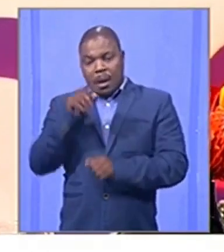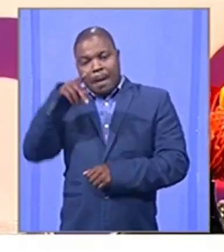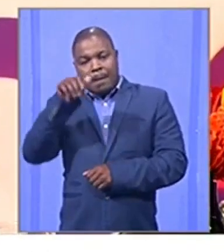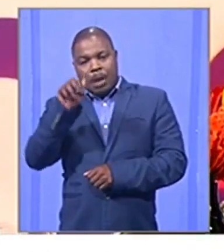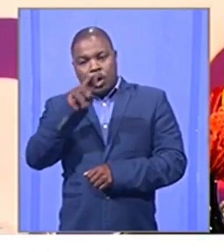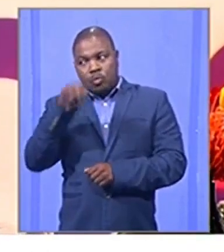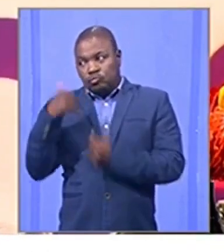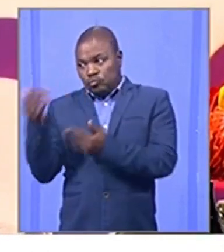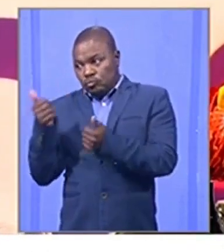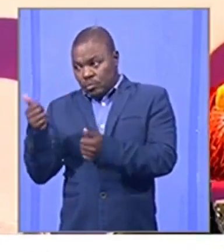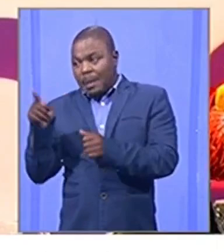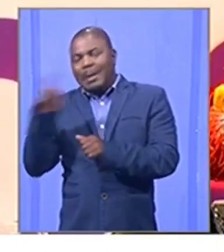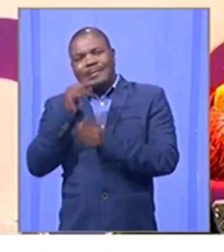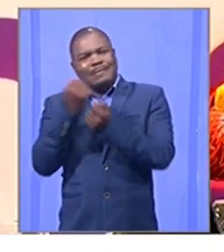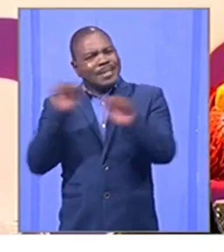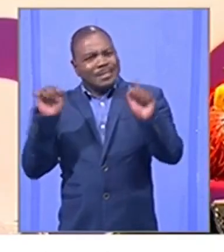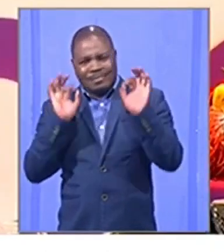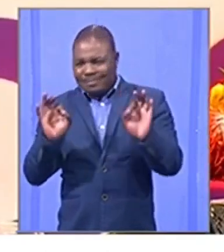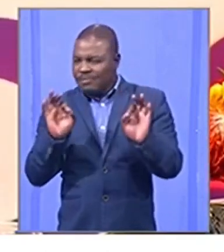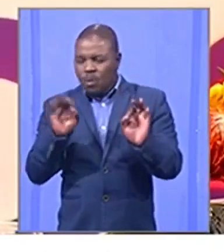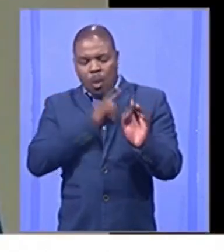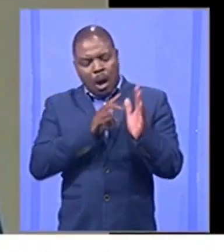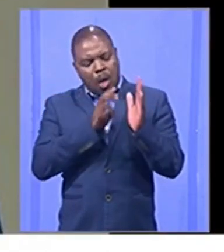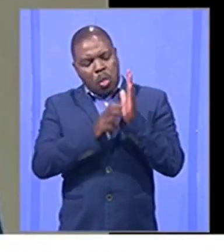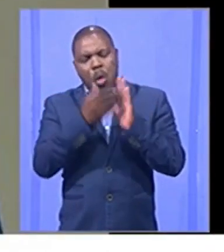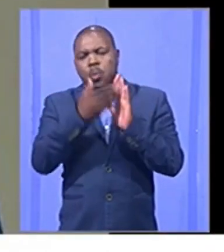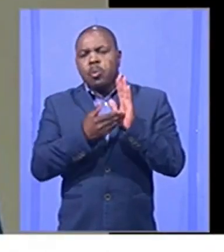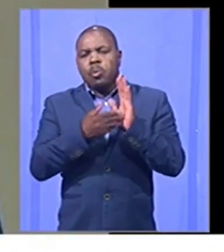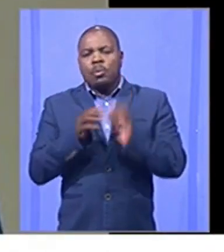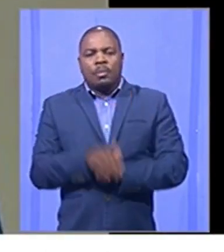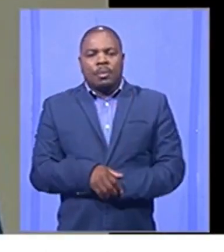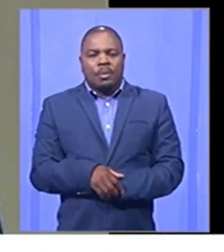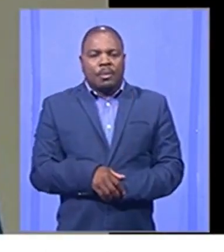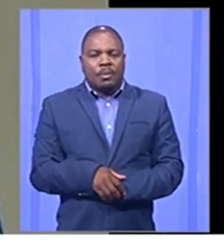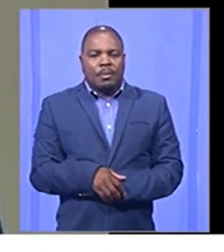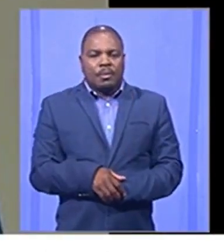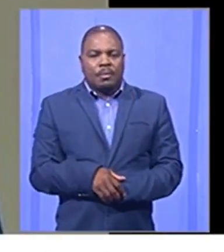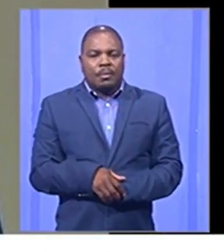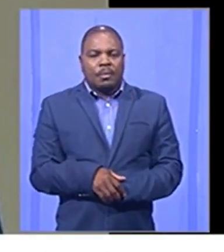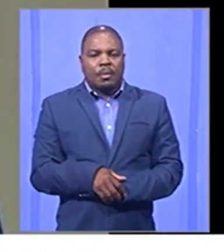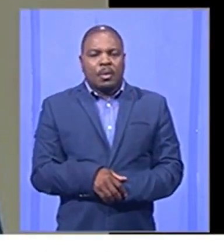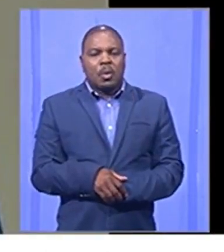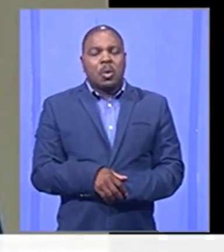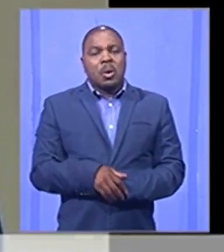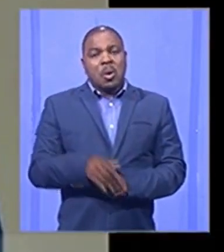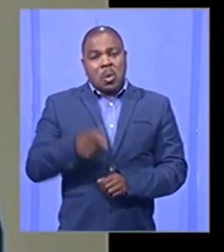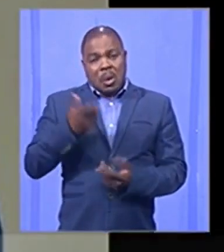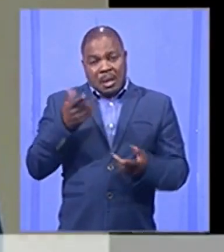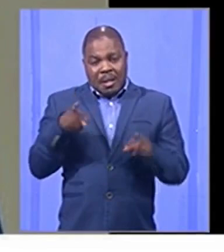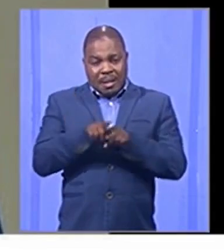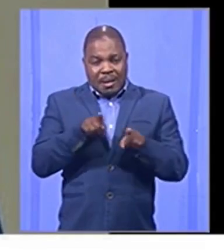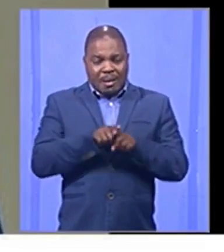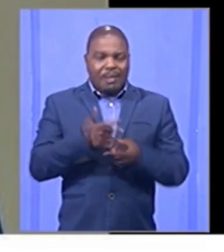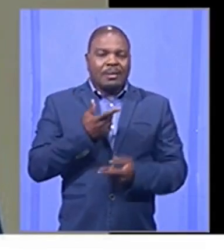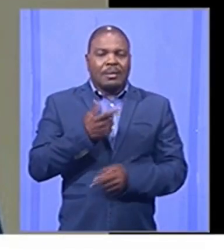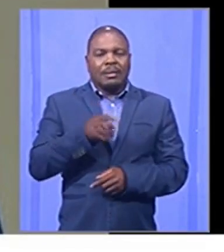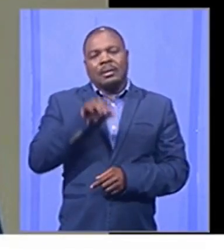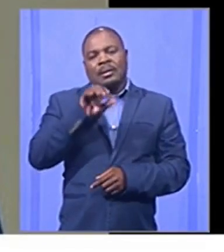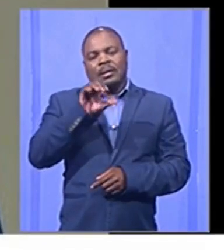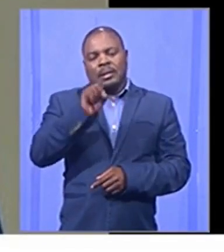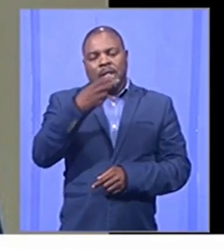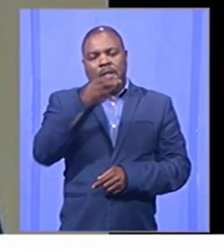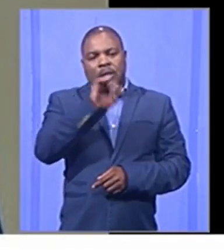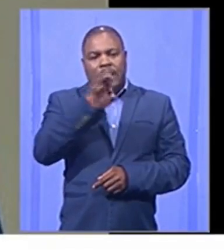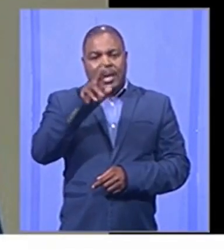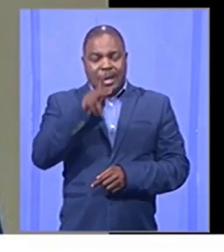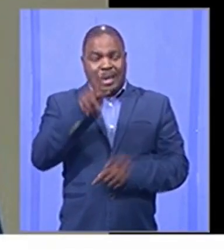There are certain conditions that come with parole. We should not have a repeat of a shabby sheikh situation when